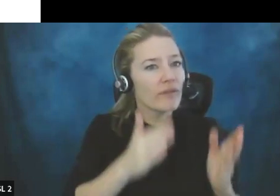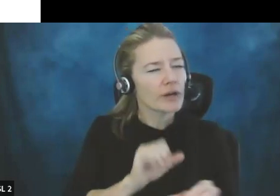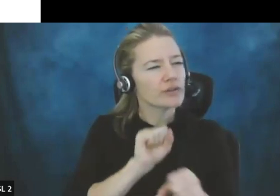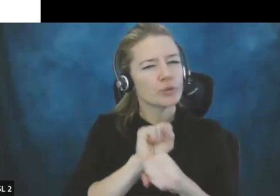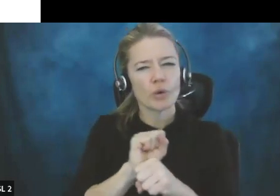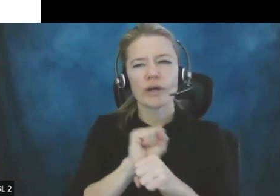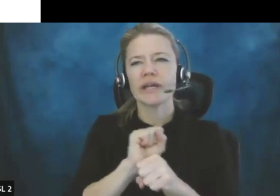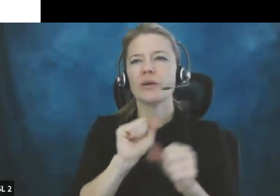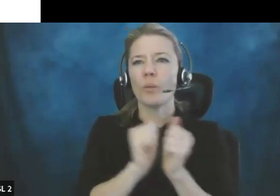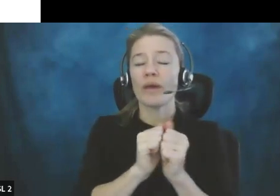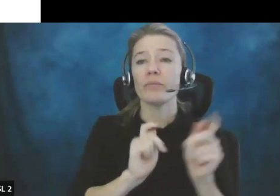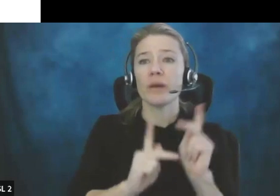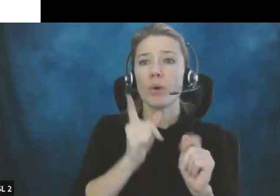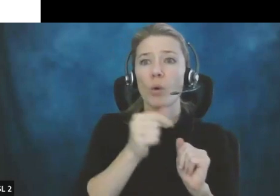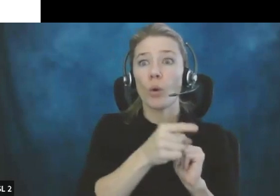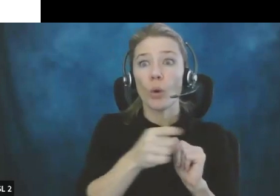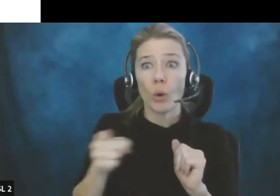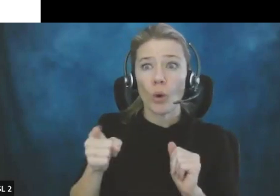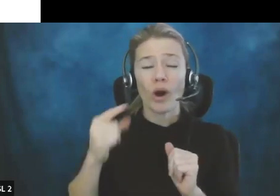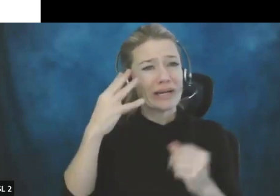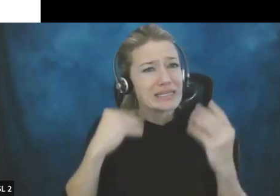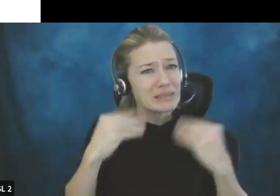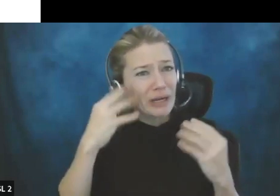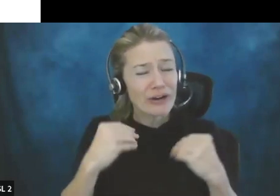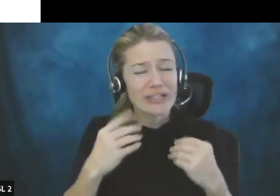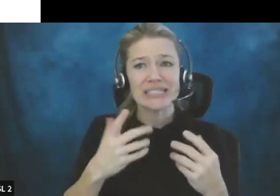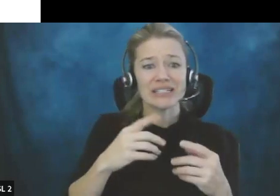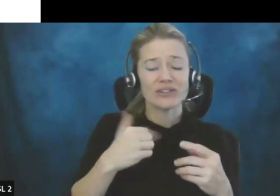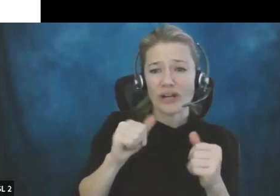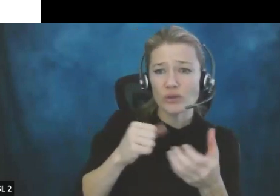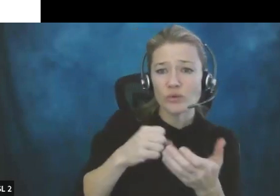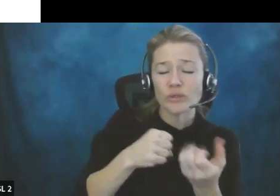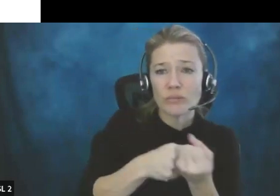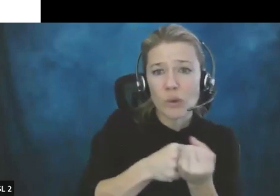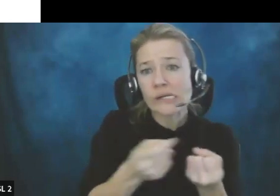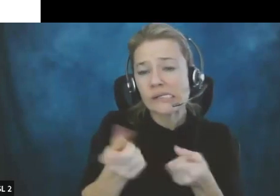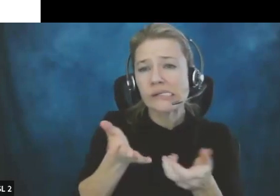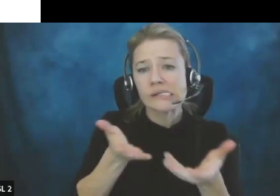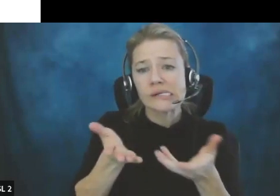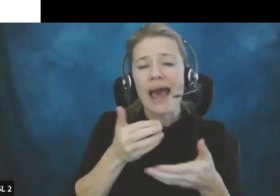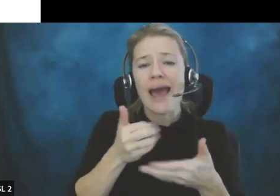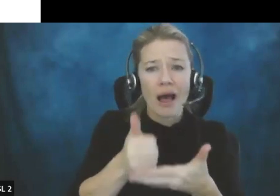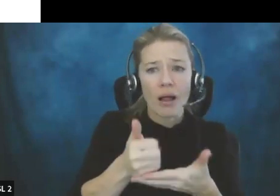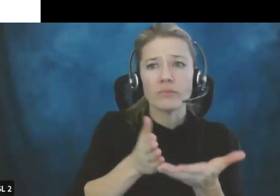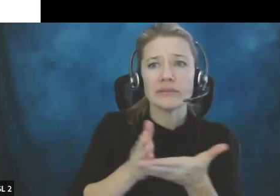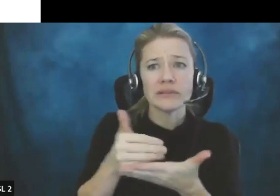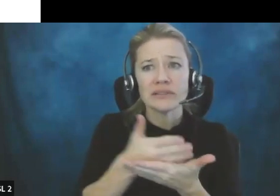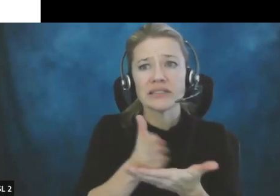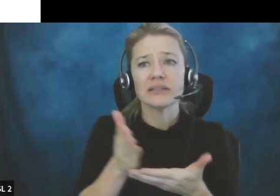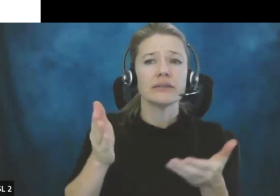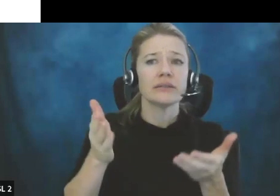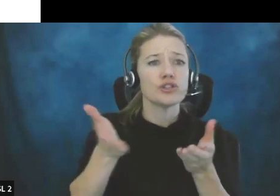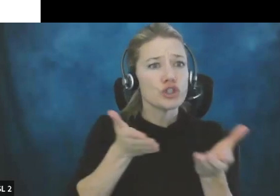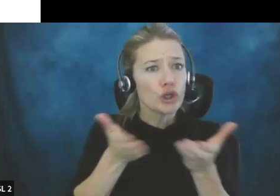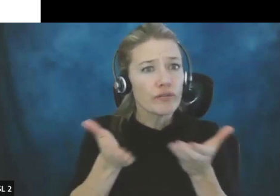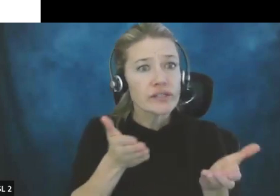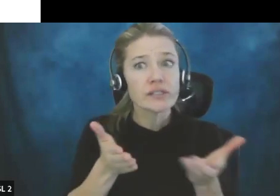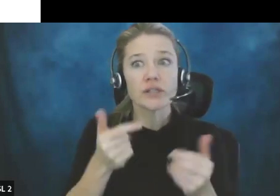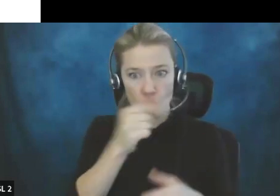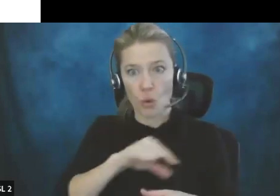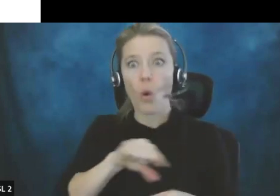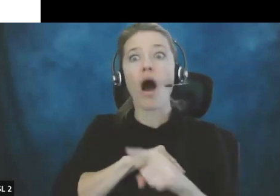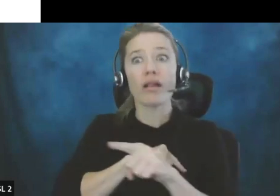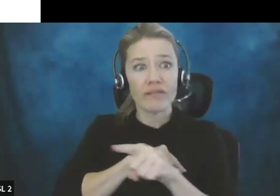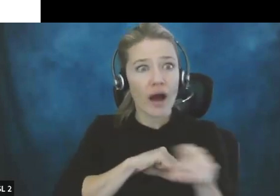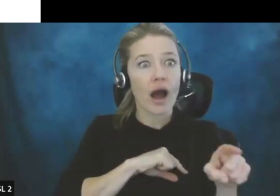local providers working with individuals that are experiencing this, trying to support them and navigating to the services they